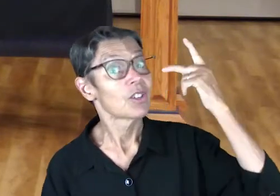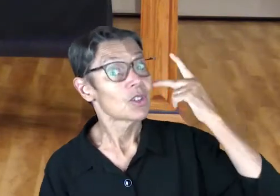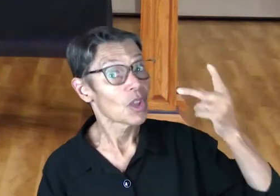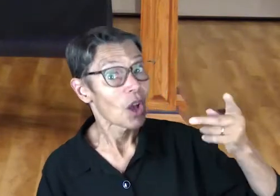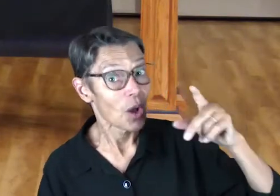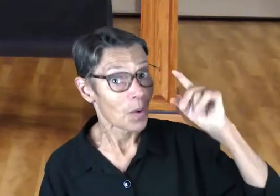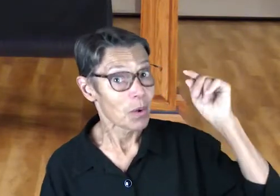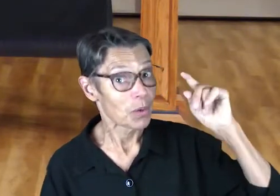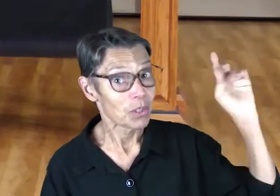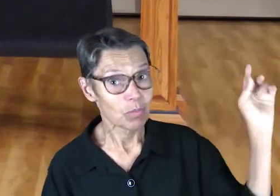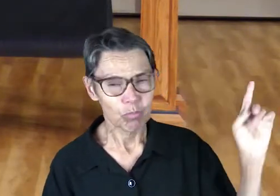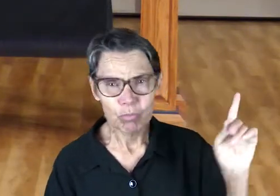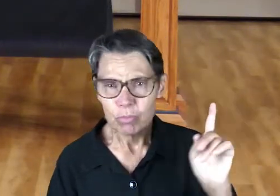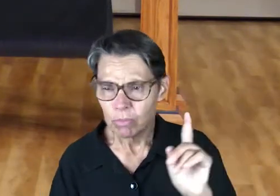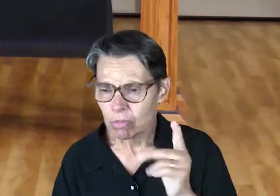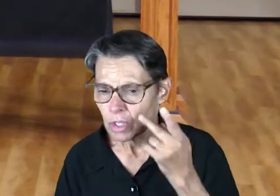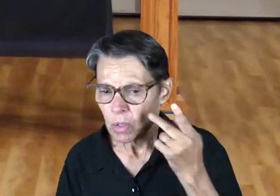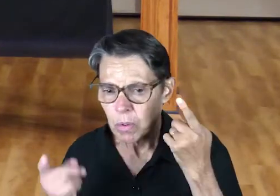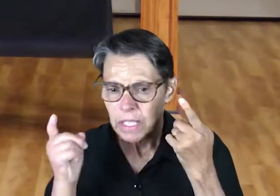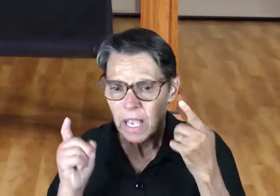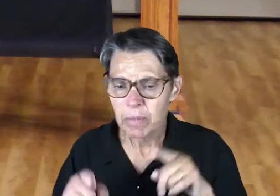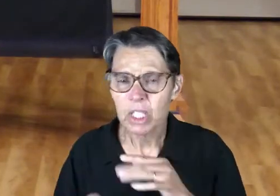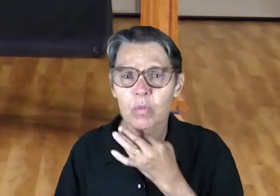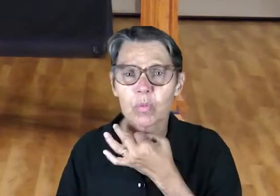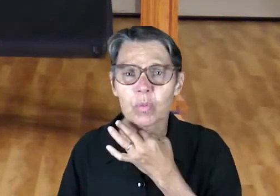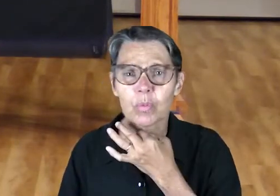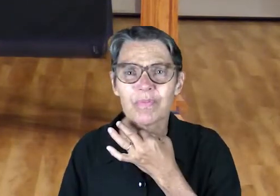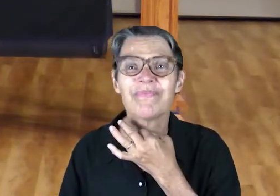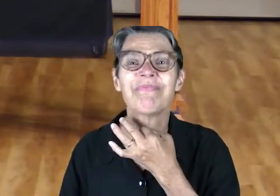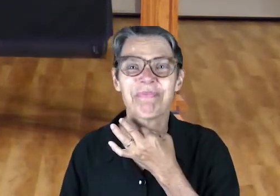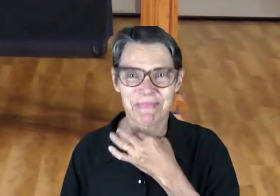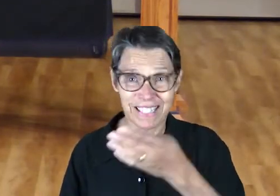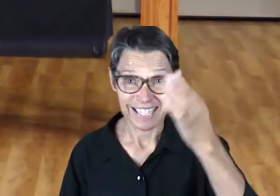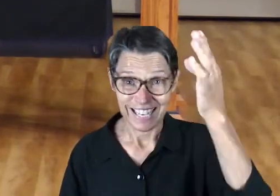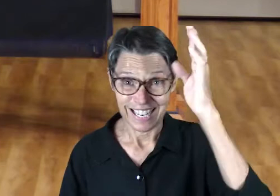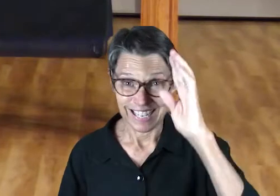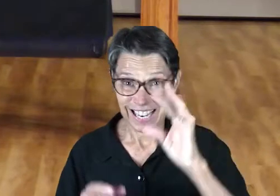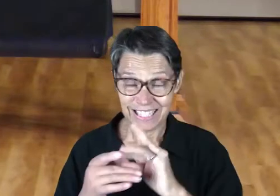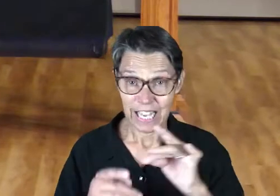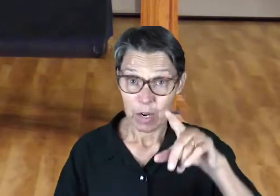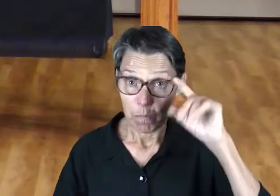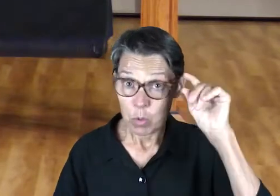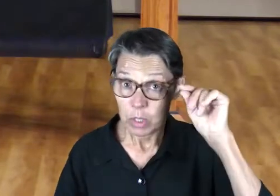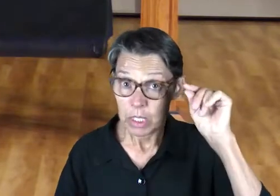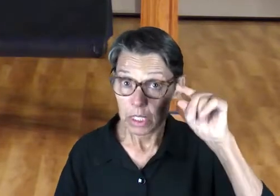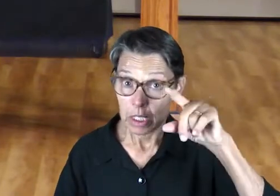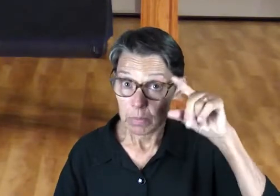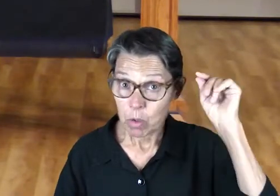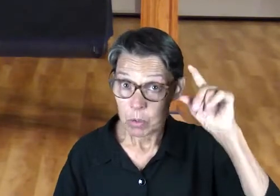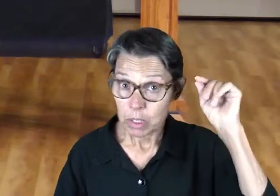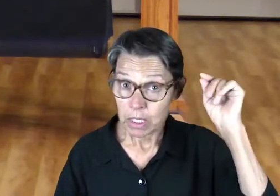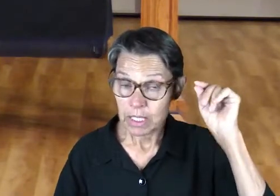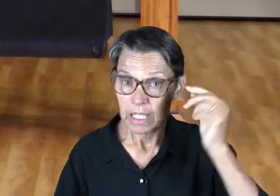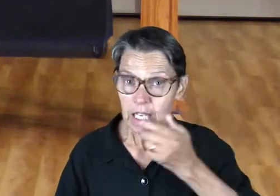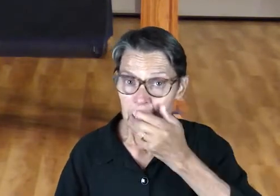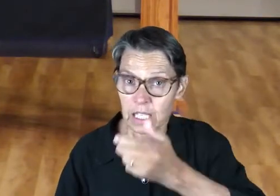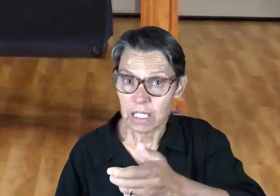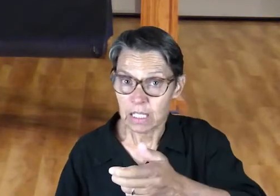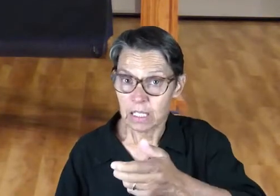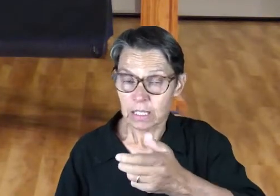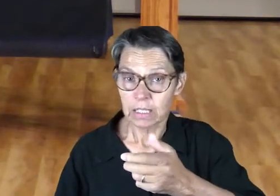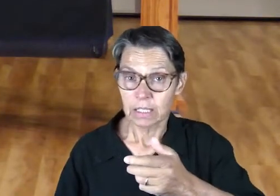Moses turned aside to see this thing that was happening, that's when God said, Moses,